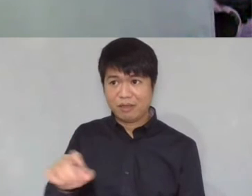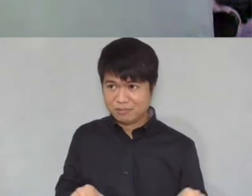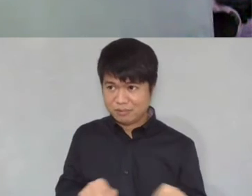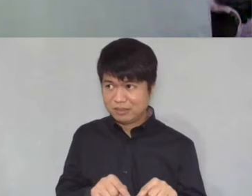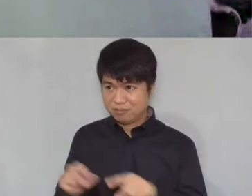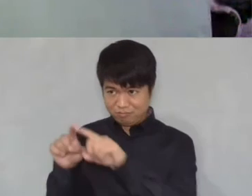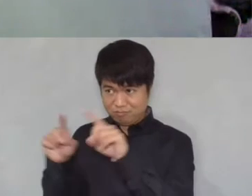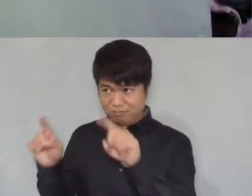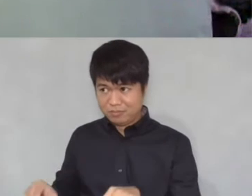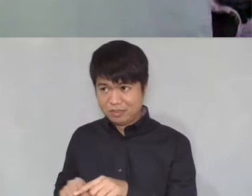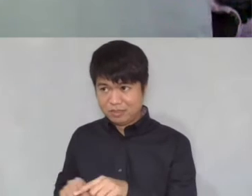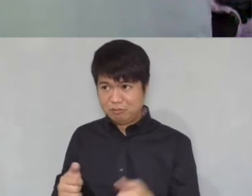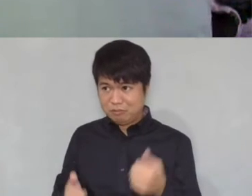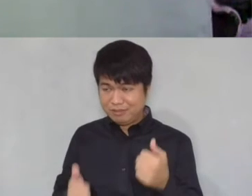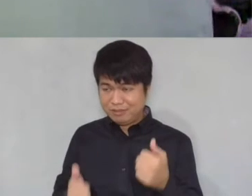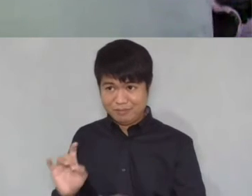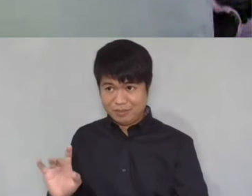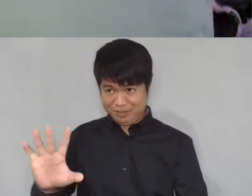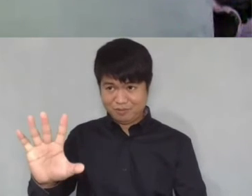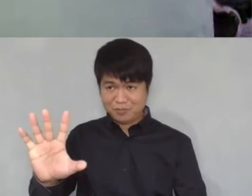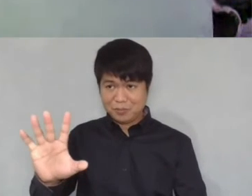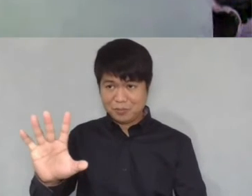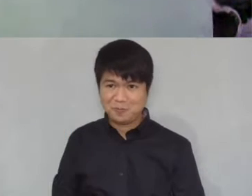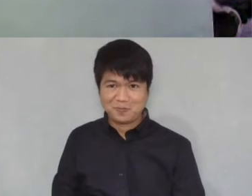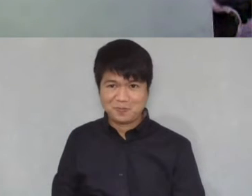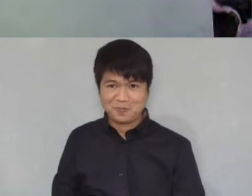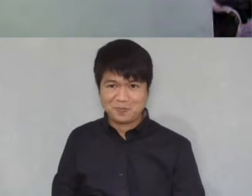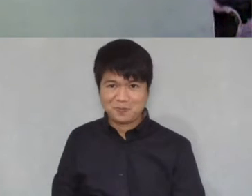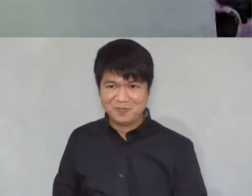a window or yung buong screen niyo po.